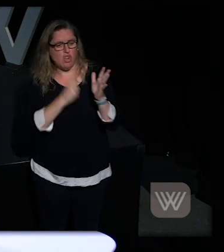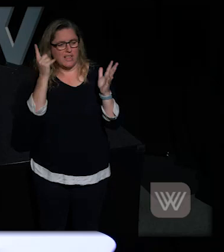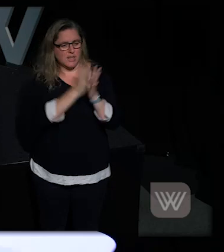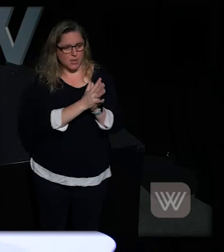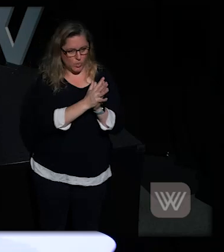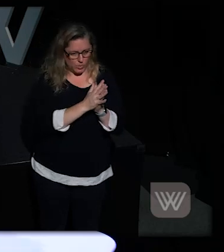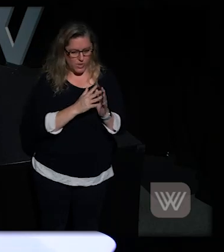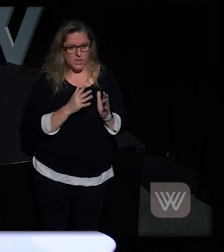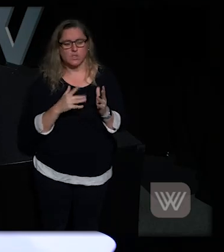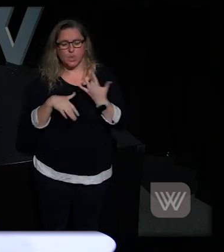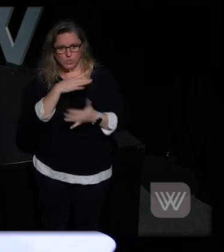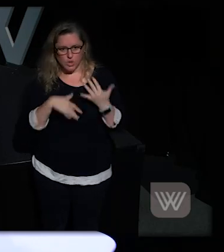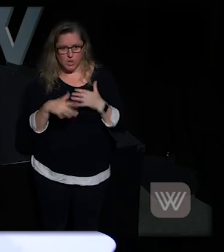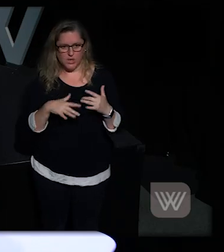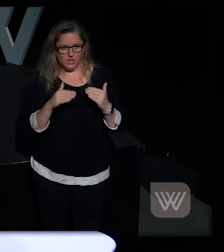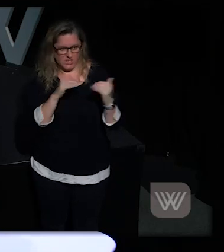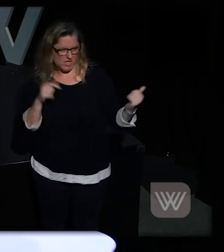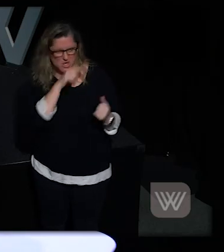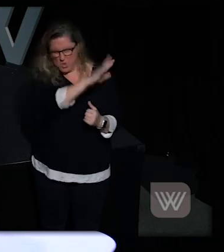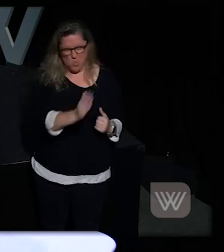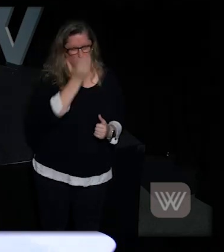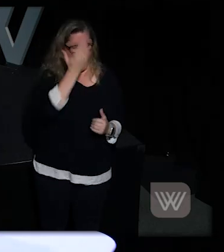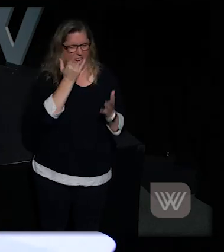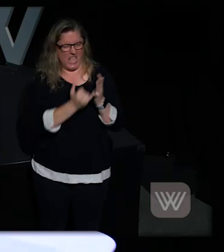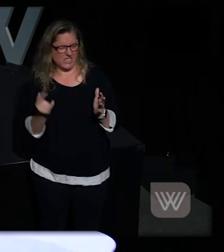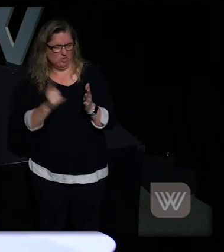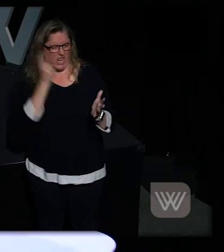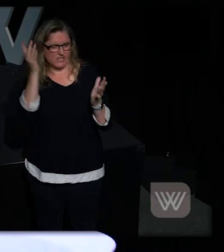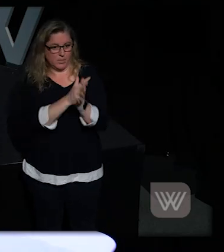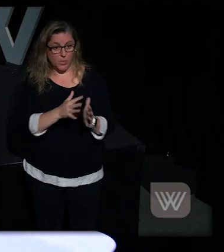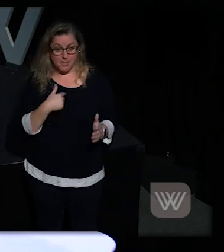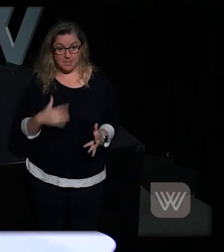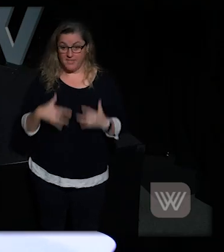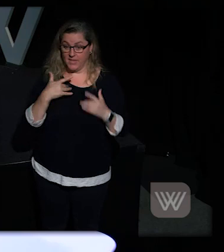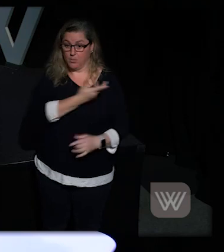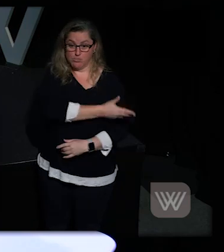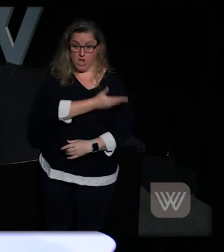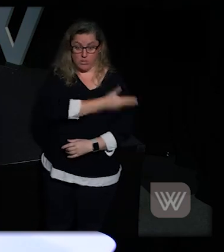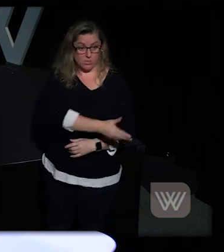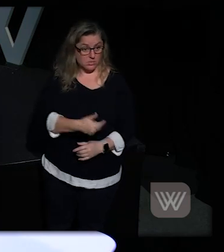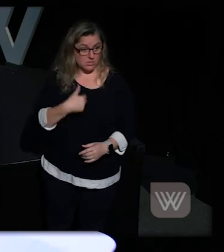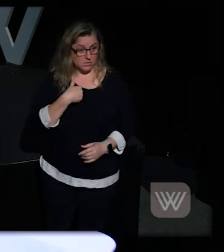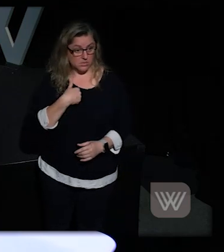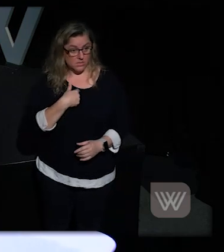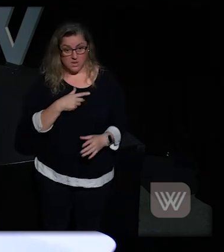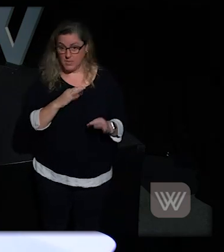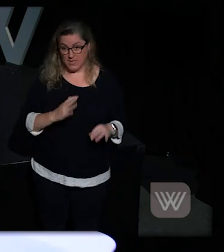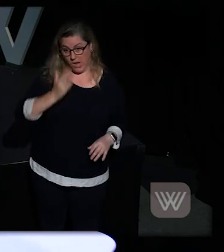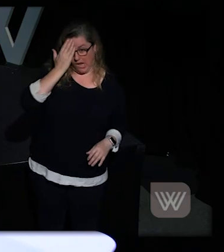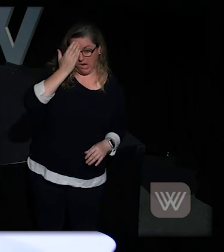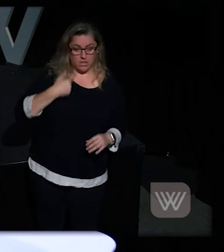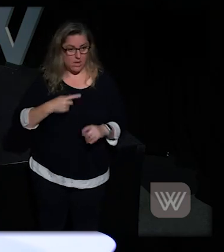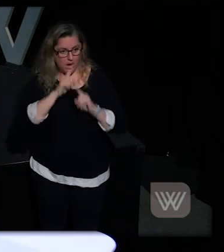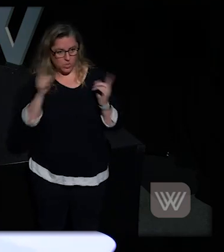SJWs. And he's always saying, you're a one-eyed SJW, you know. So I actually did feel proud because I thought, look, I wasn't so one-eyed that